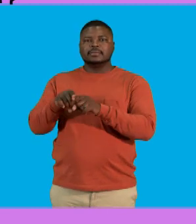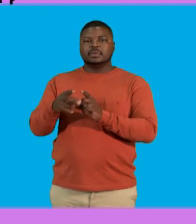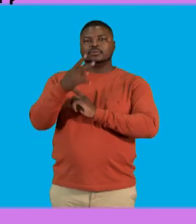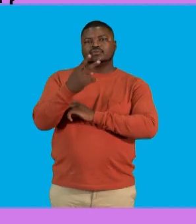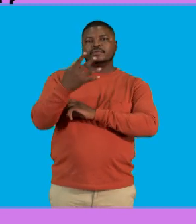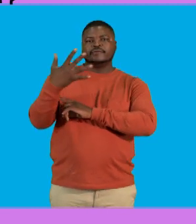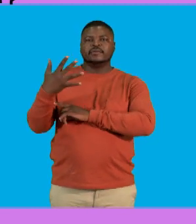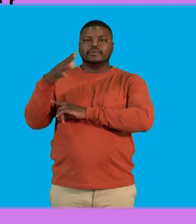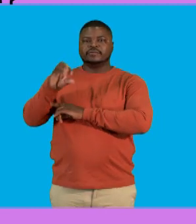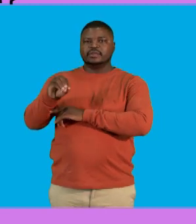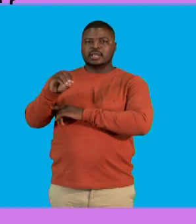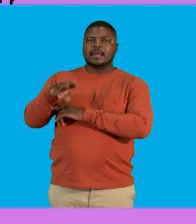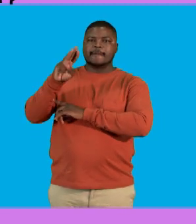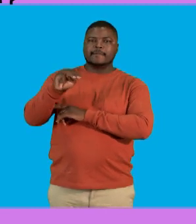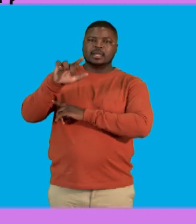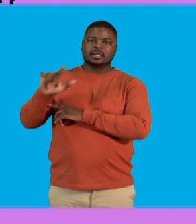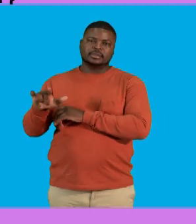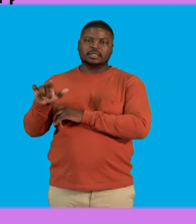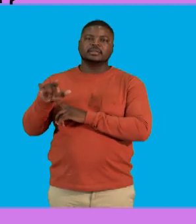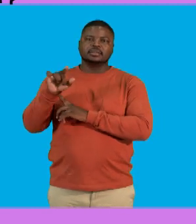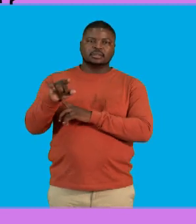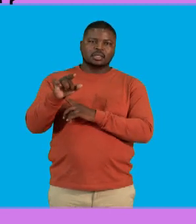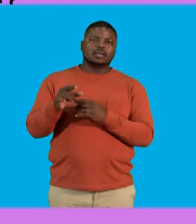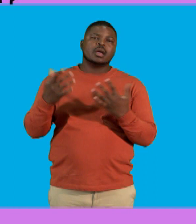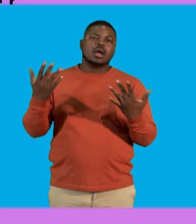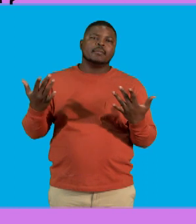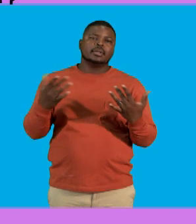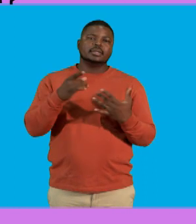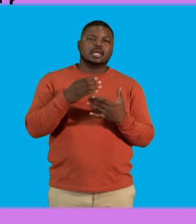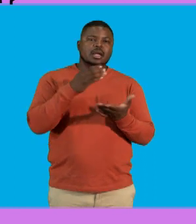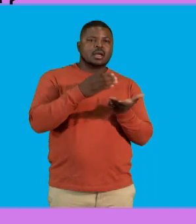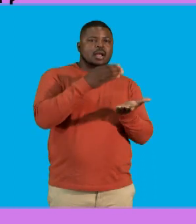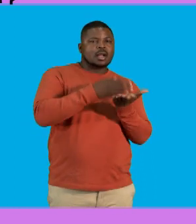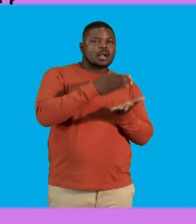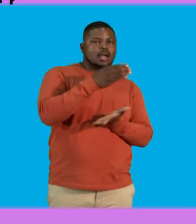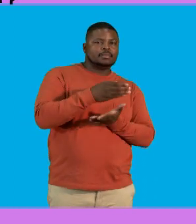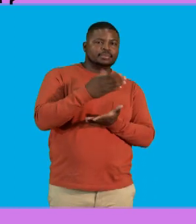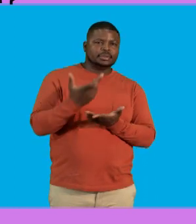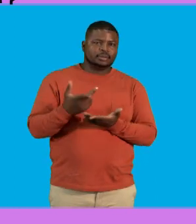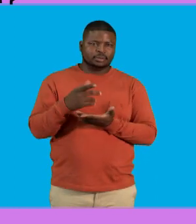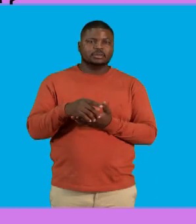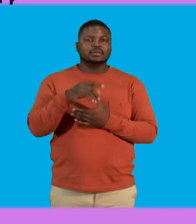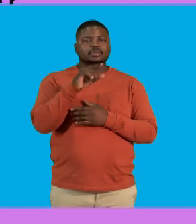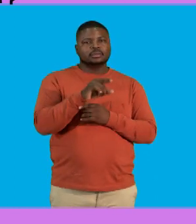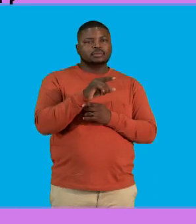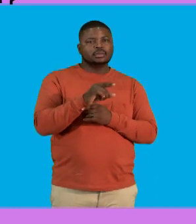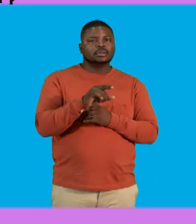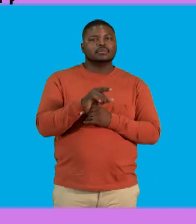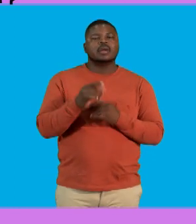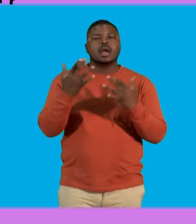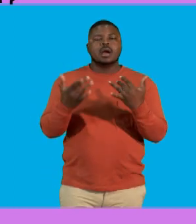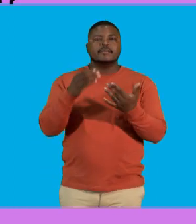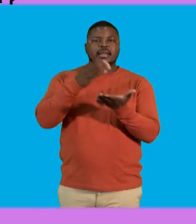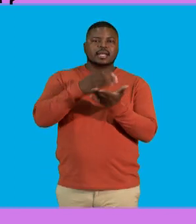milliliters, 1 cup is equal to 250 milliliters. This is your conversion factor.